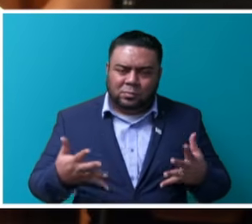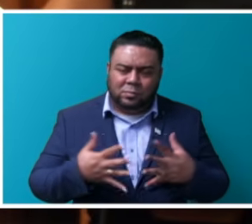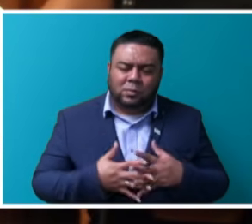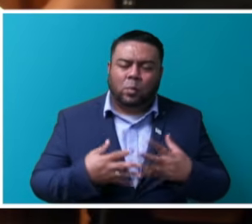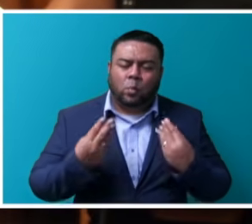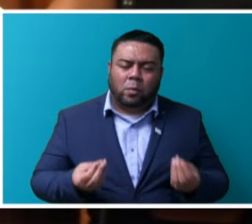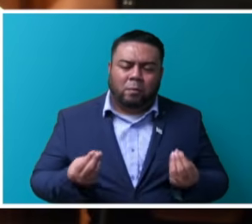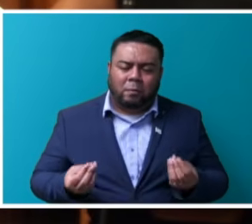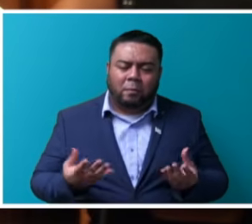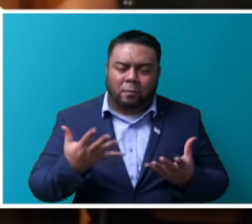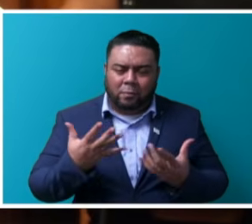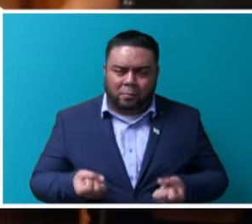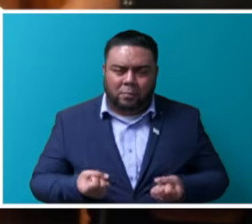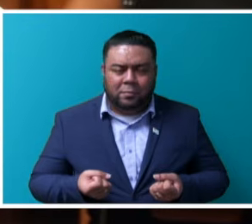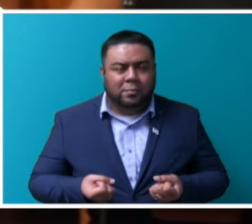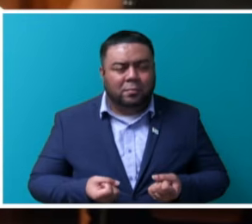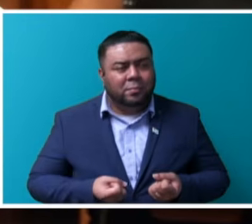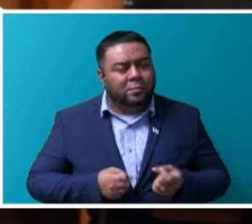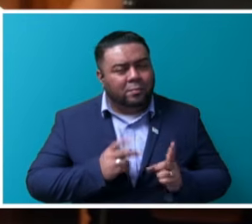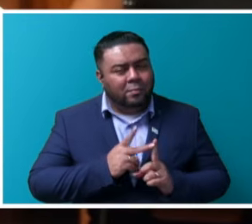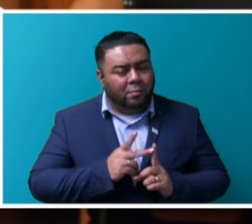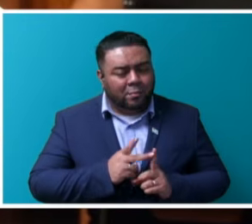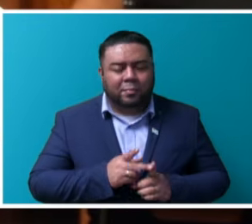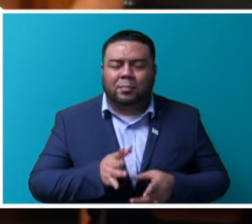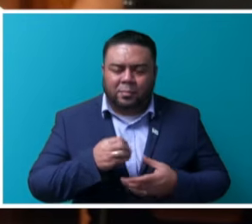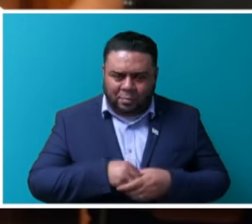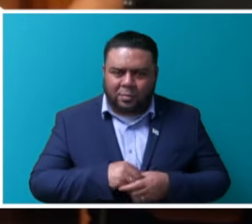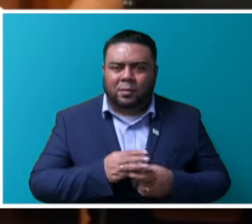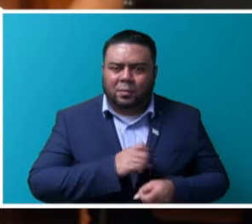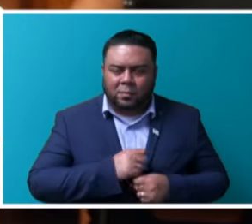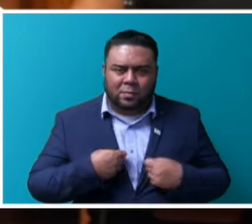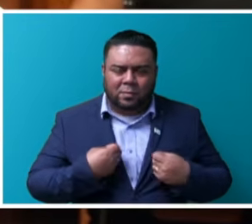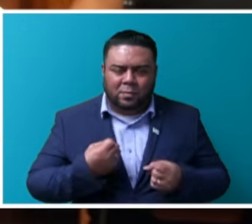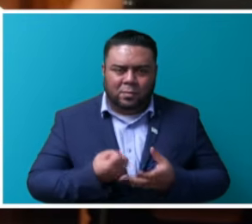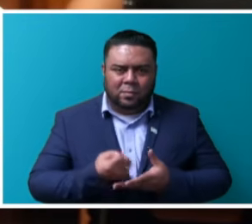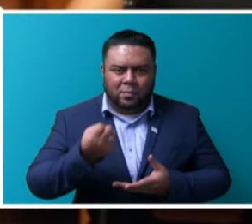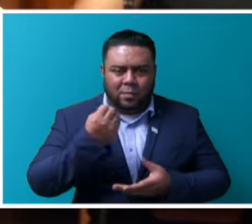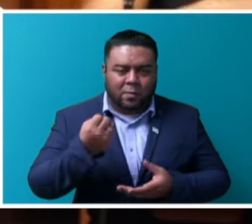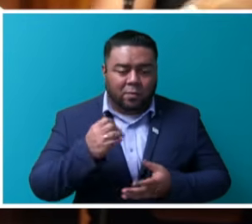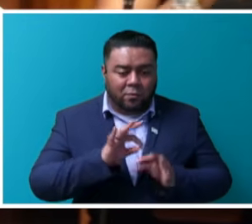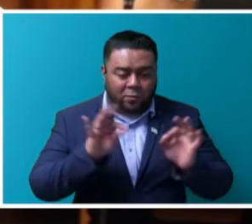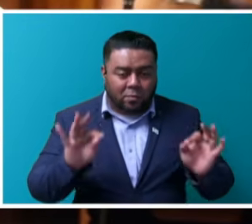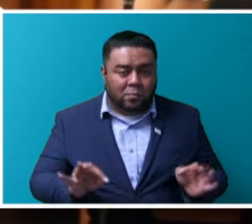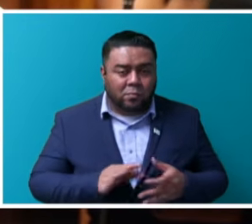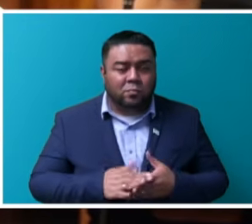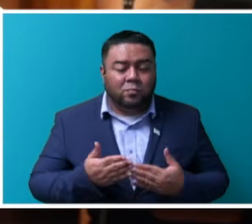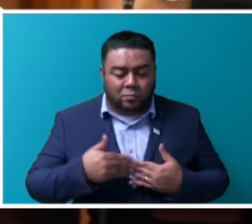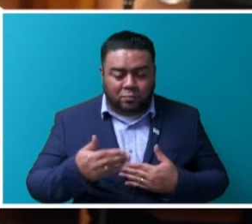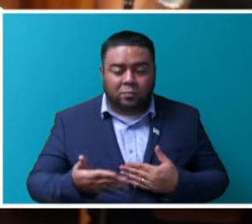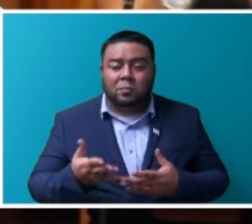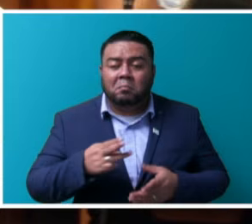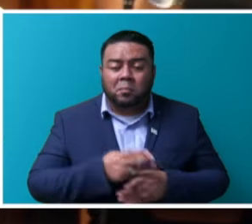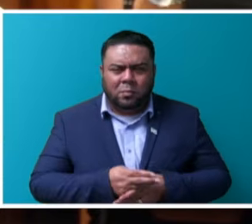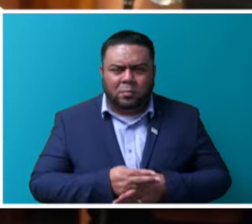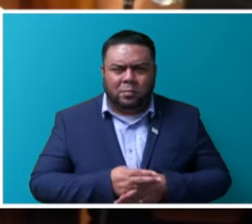preservation while ensuring such assets remain invested within our economy. A framework will be developed and rolled out in the coming months to accompany